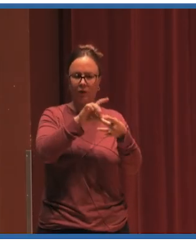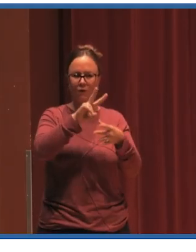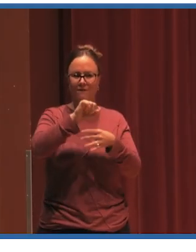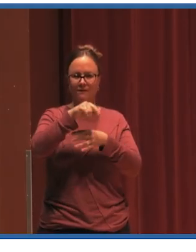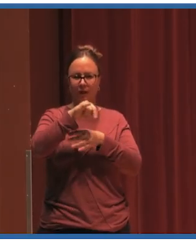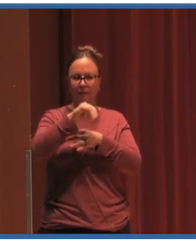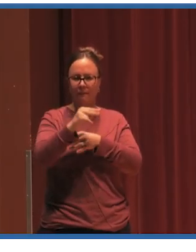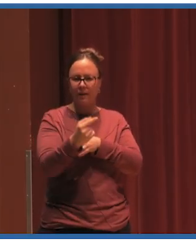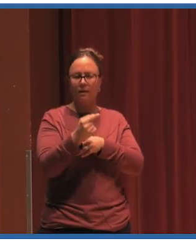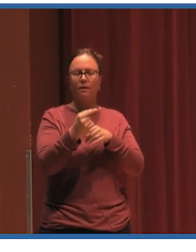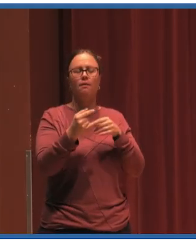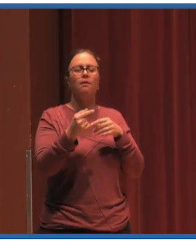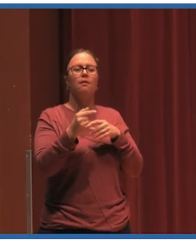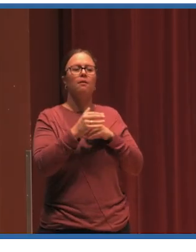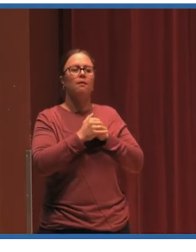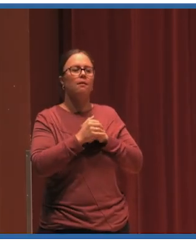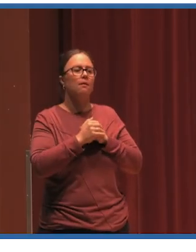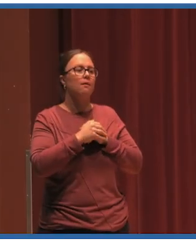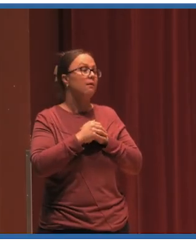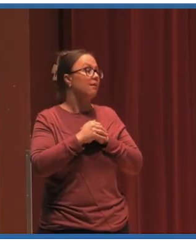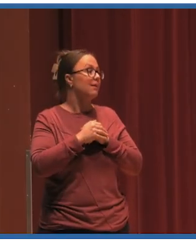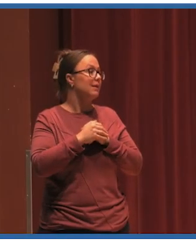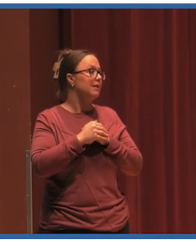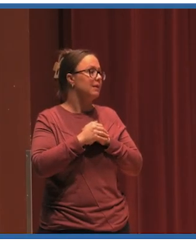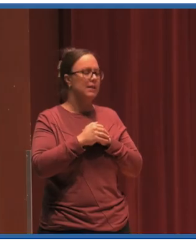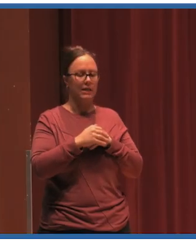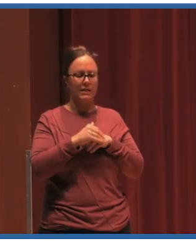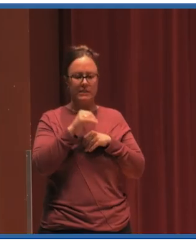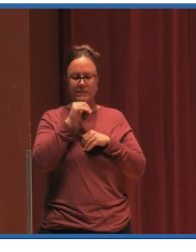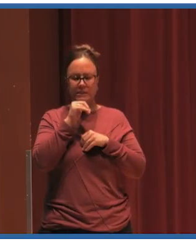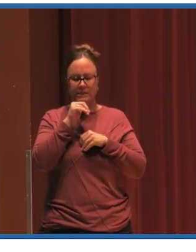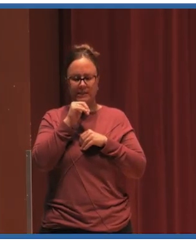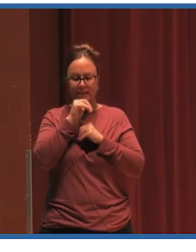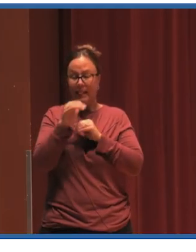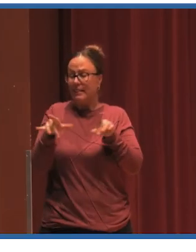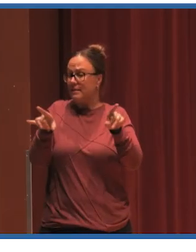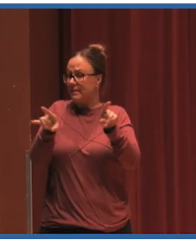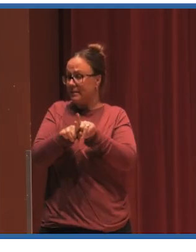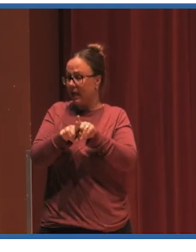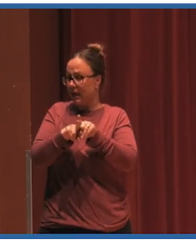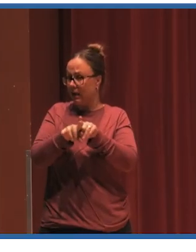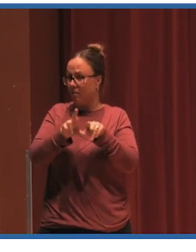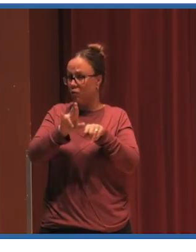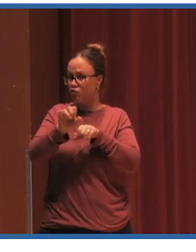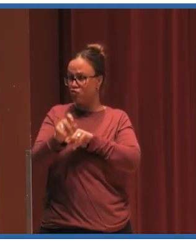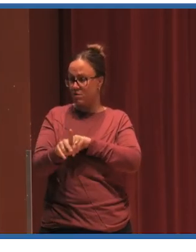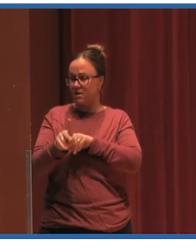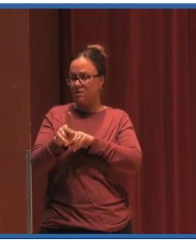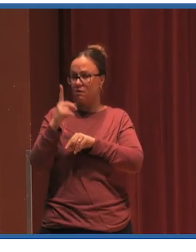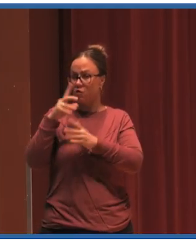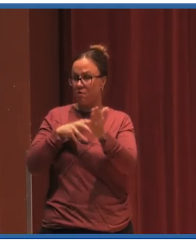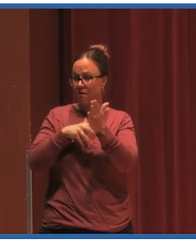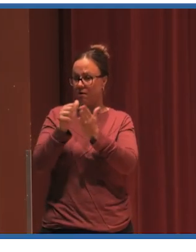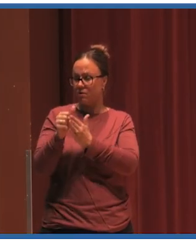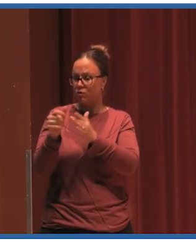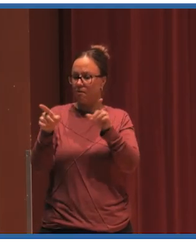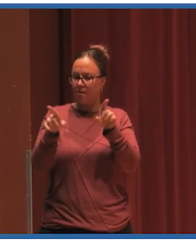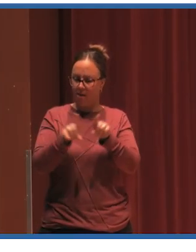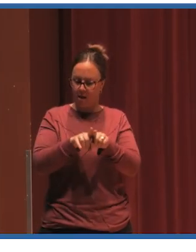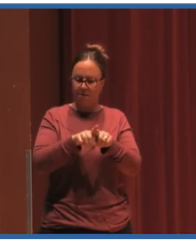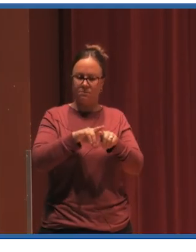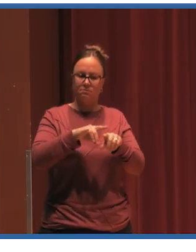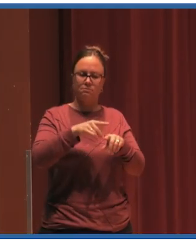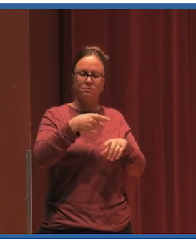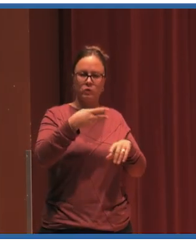It does not confer the same risk to cancer as combustible